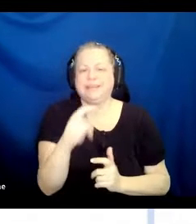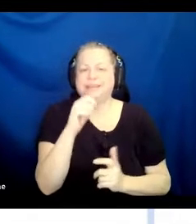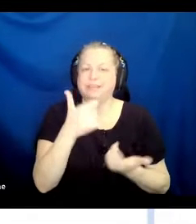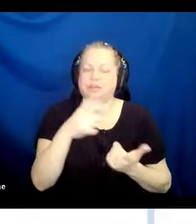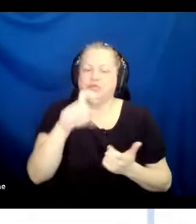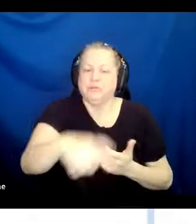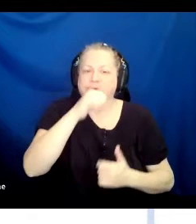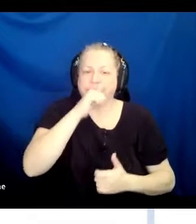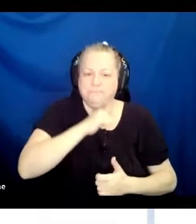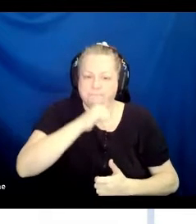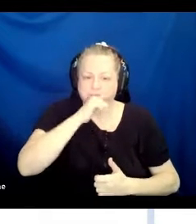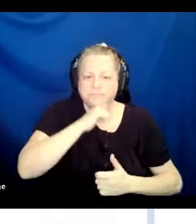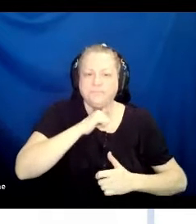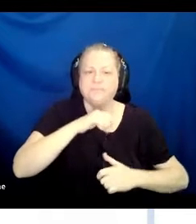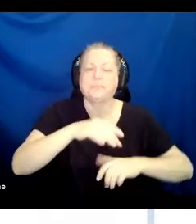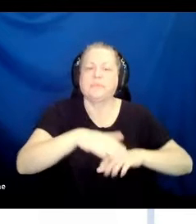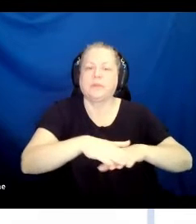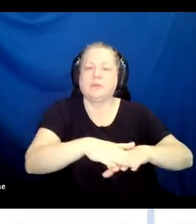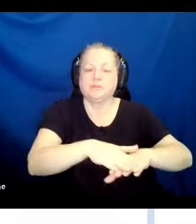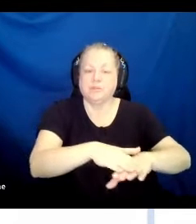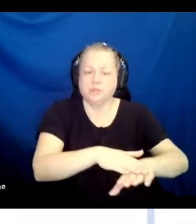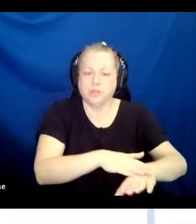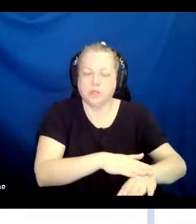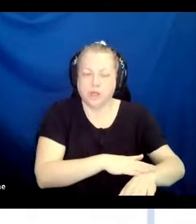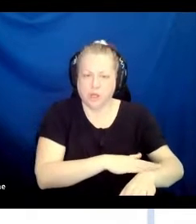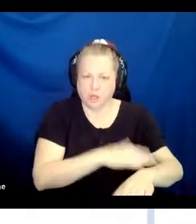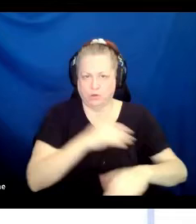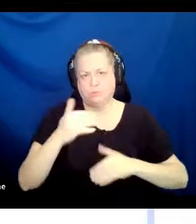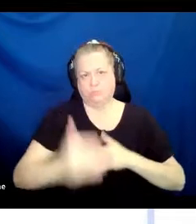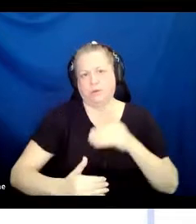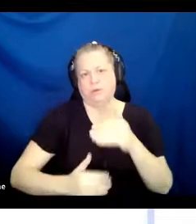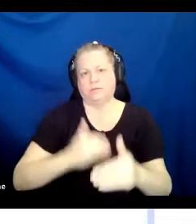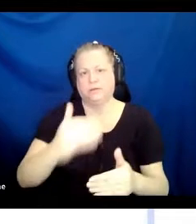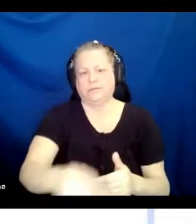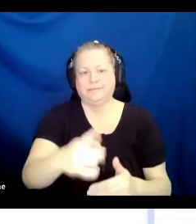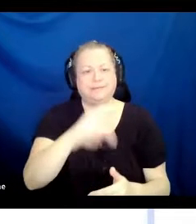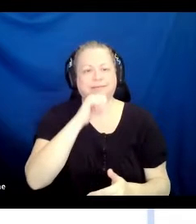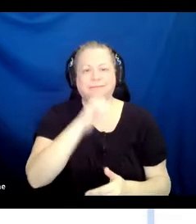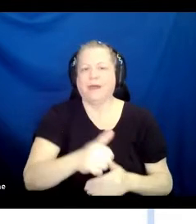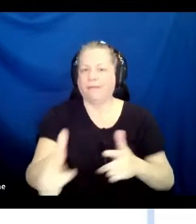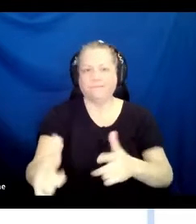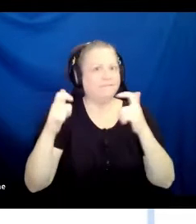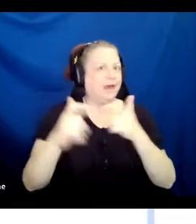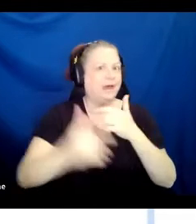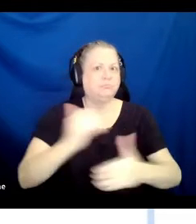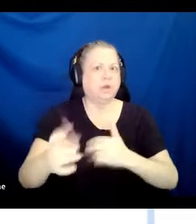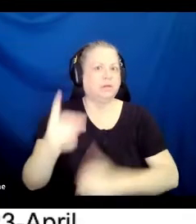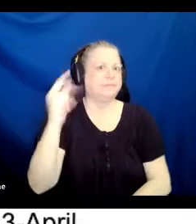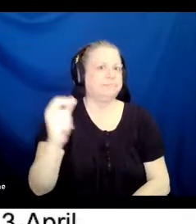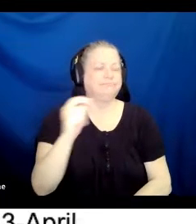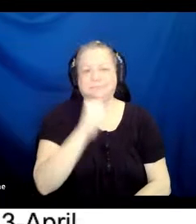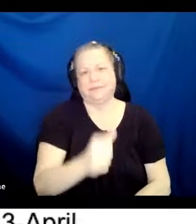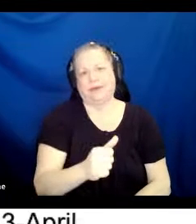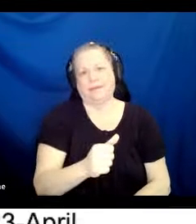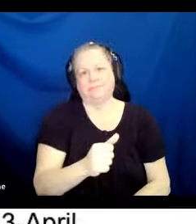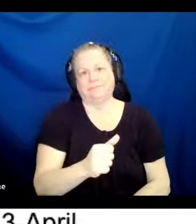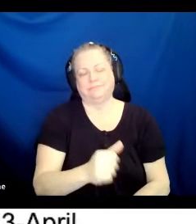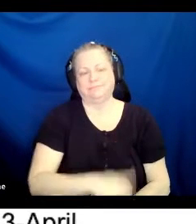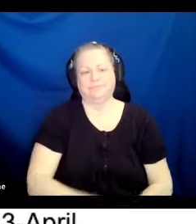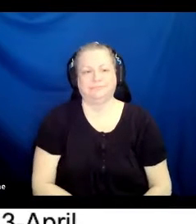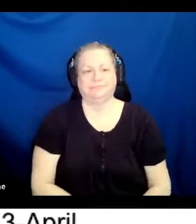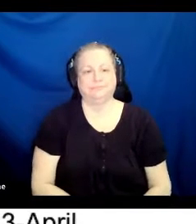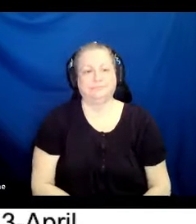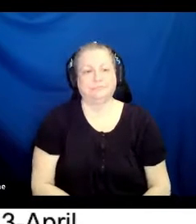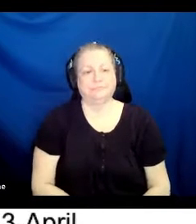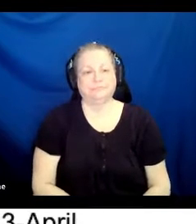Come April 1, it could be at any time during this 12-month period. Next slide. So this